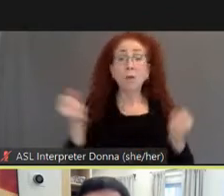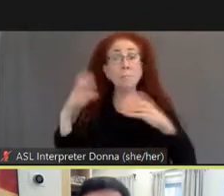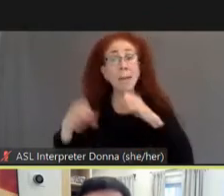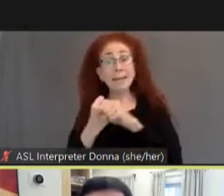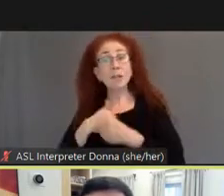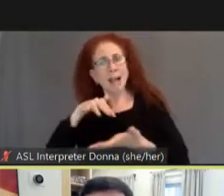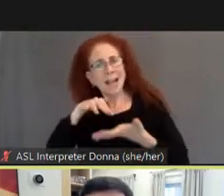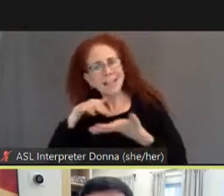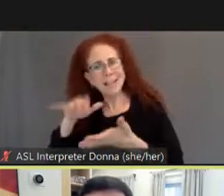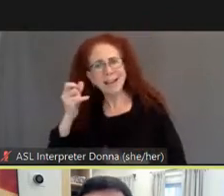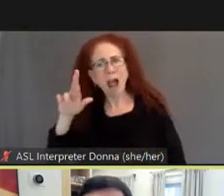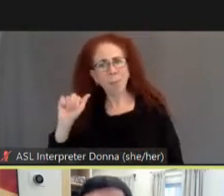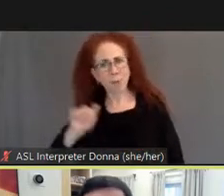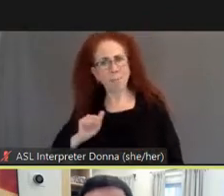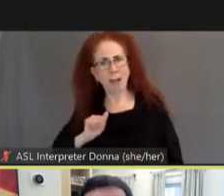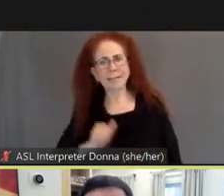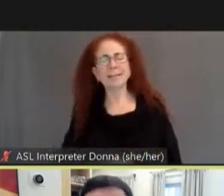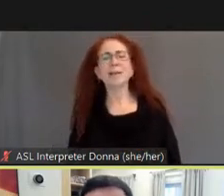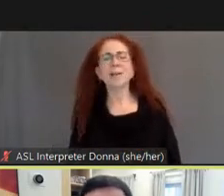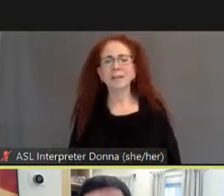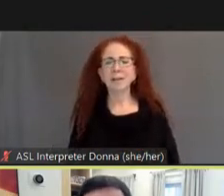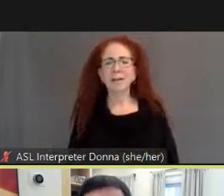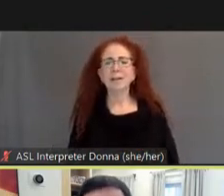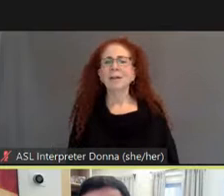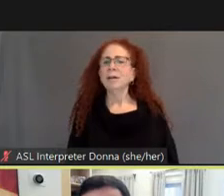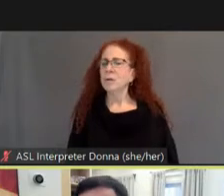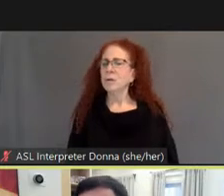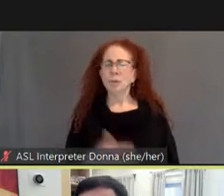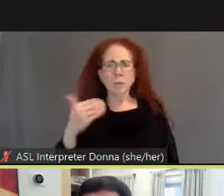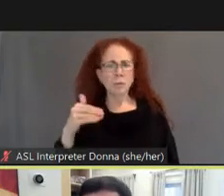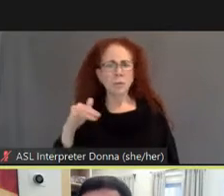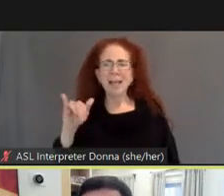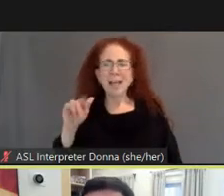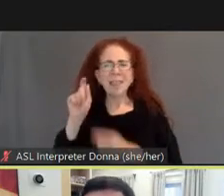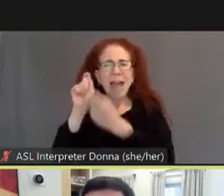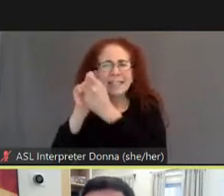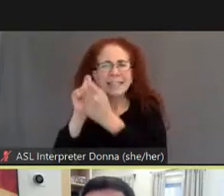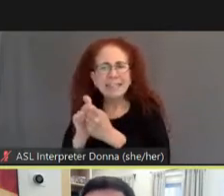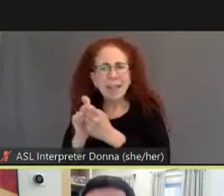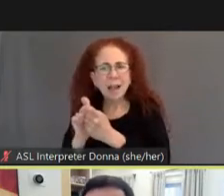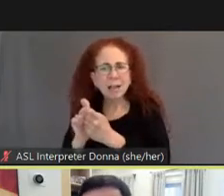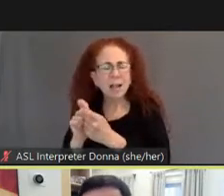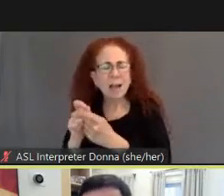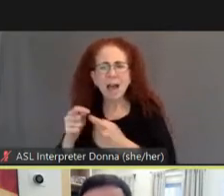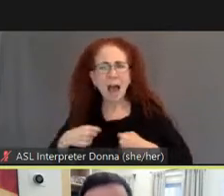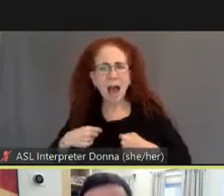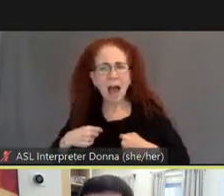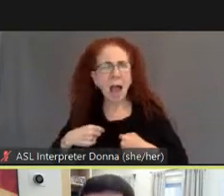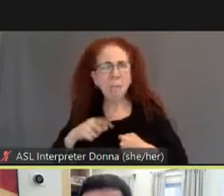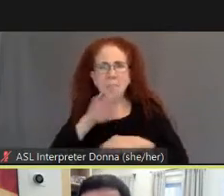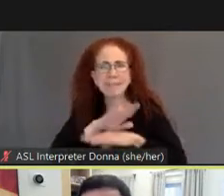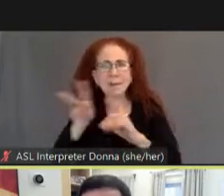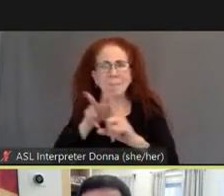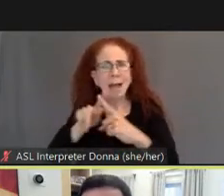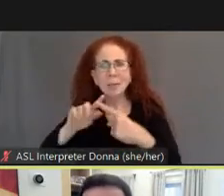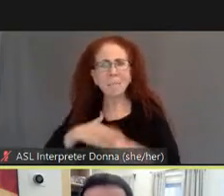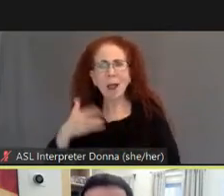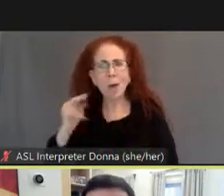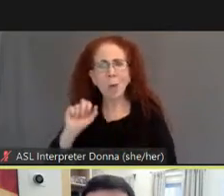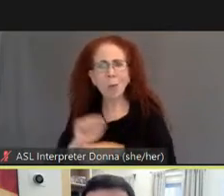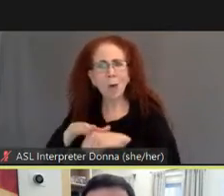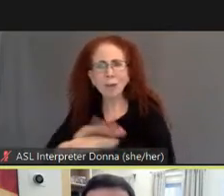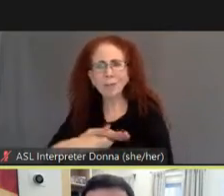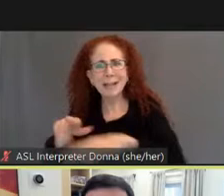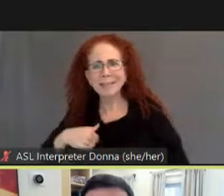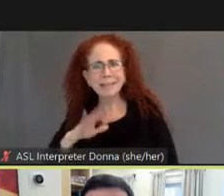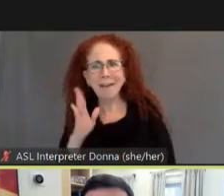years, it's the type of detail that I didn't even really put into my own work on stage.